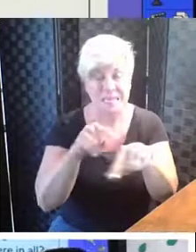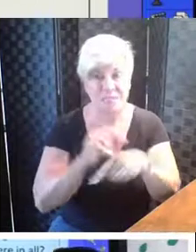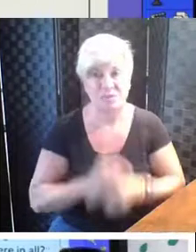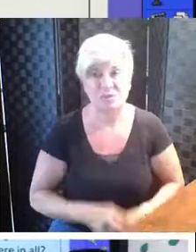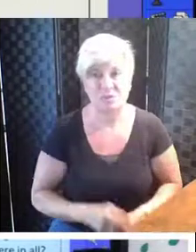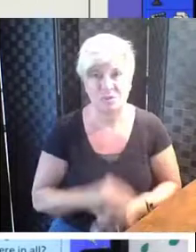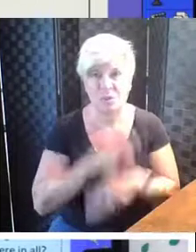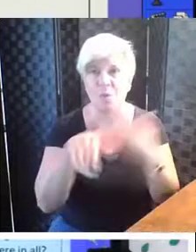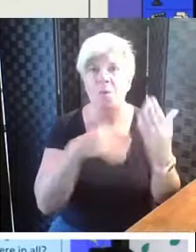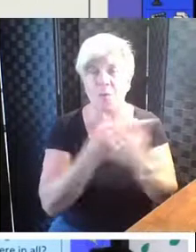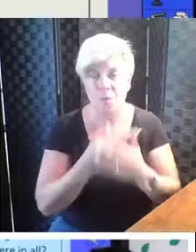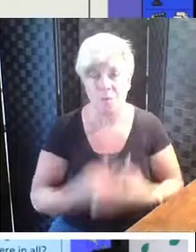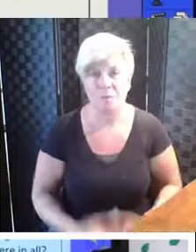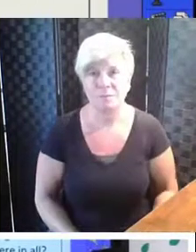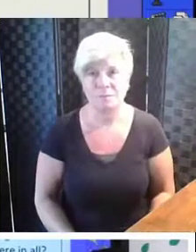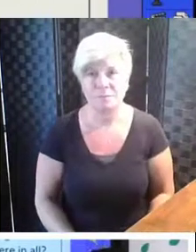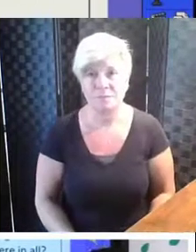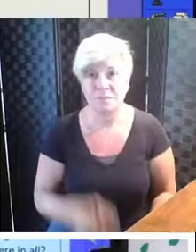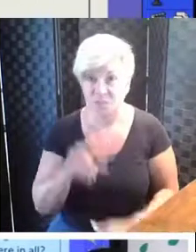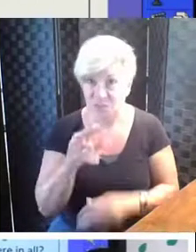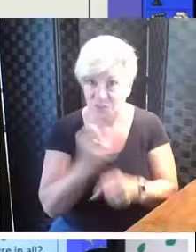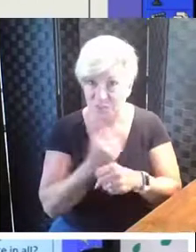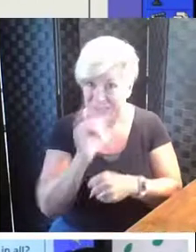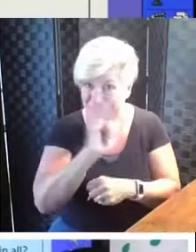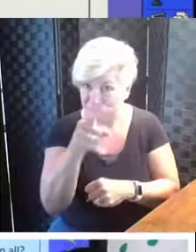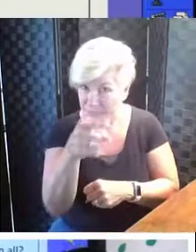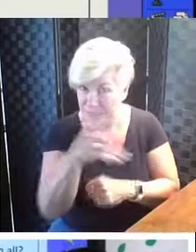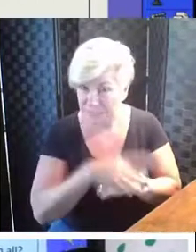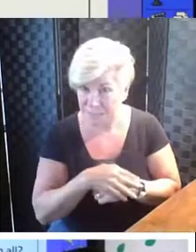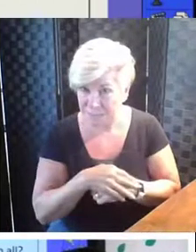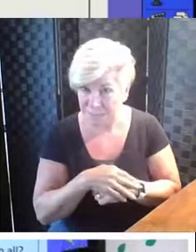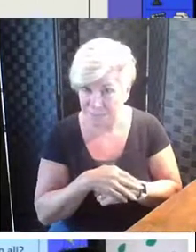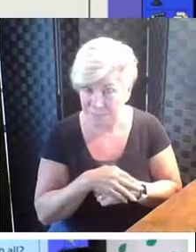this whole. So did you create an equation from that?